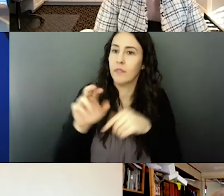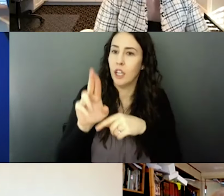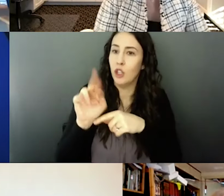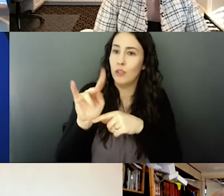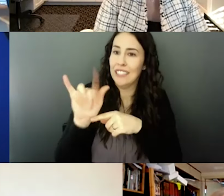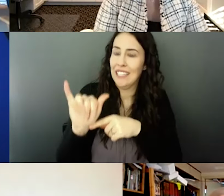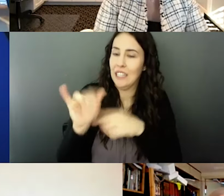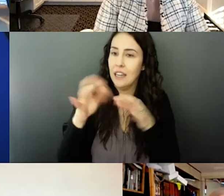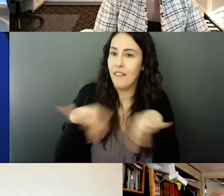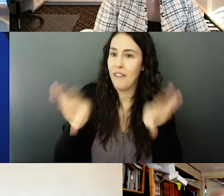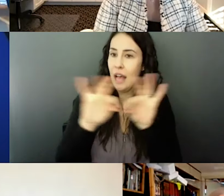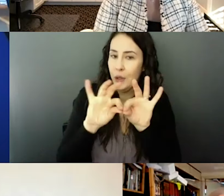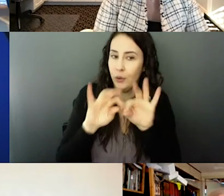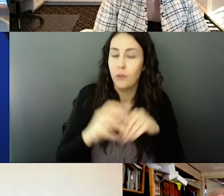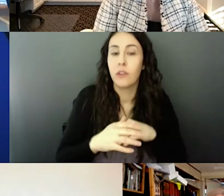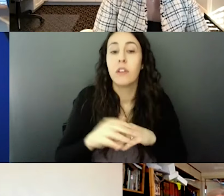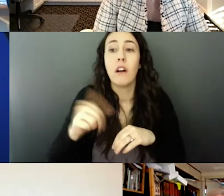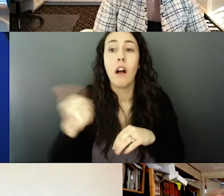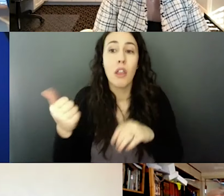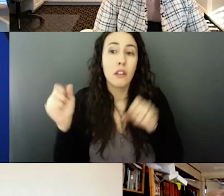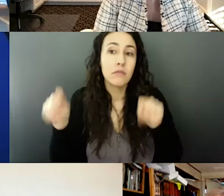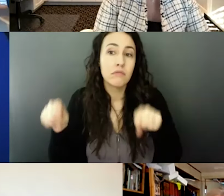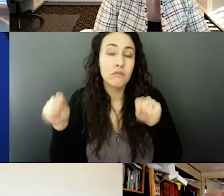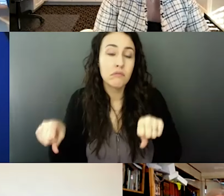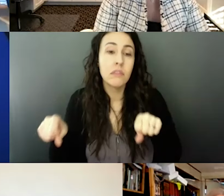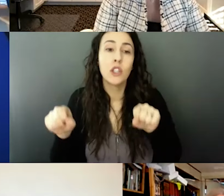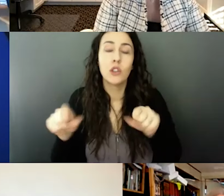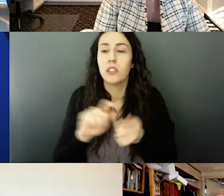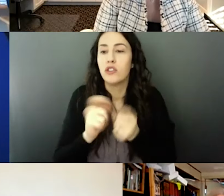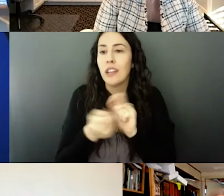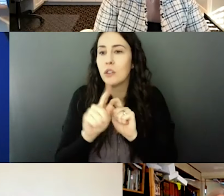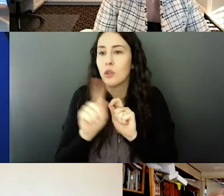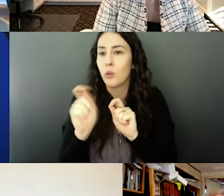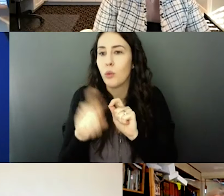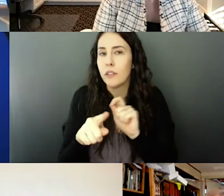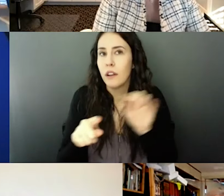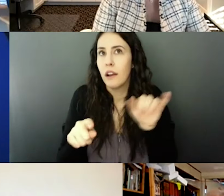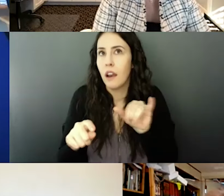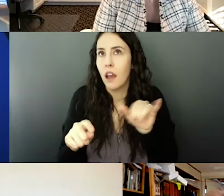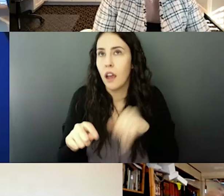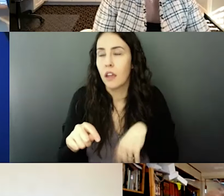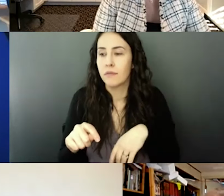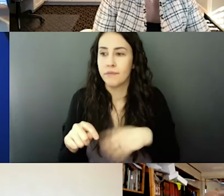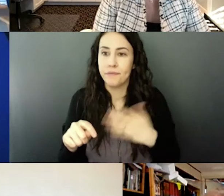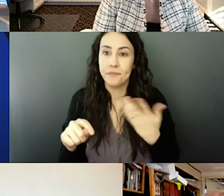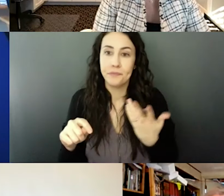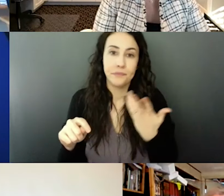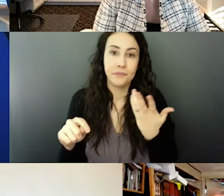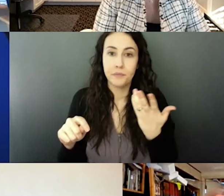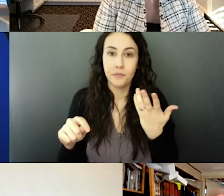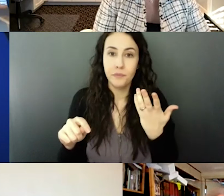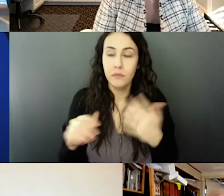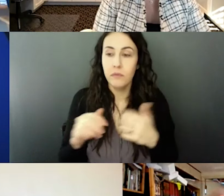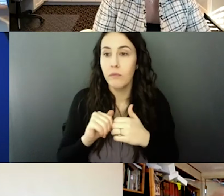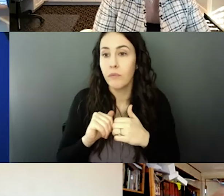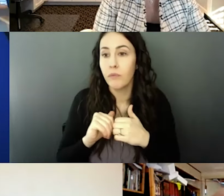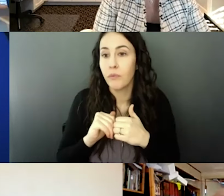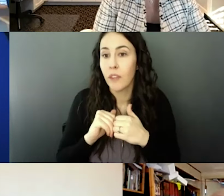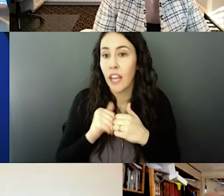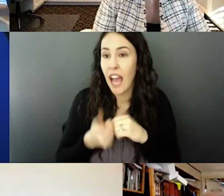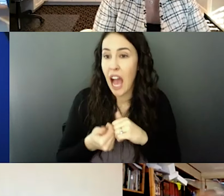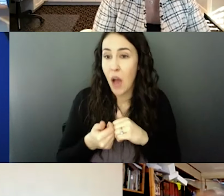another possibility is then change it to a question along the lines of, how are these events relevant to